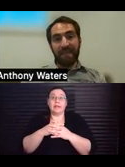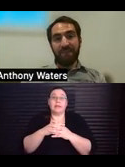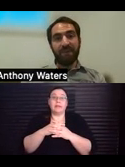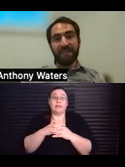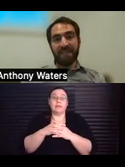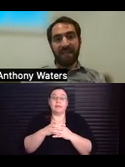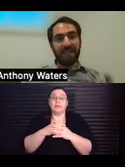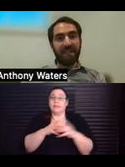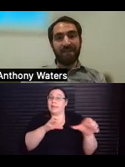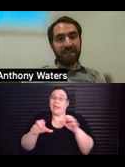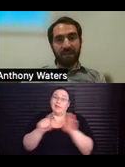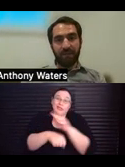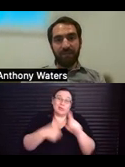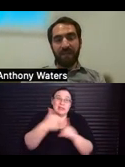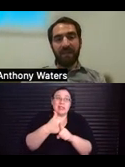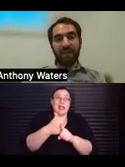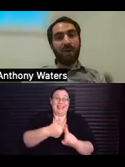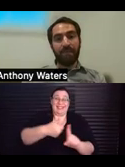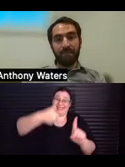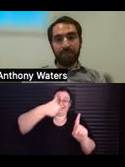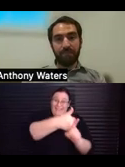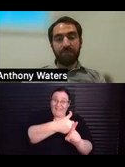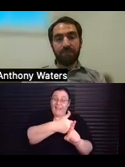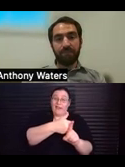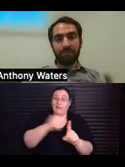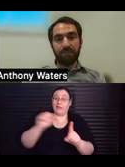suicidal behavior is not in and of itself a crime.